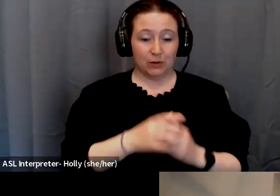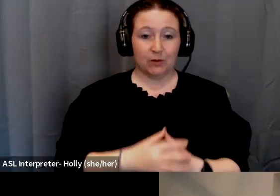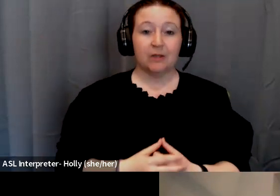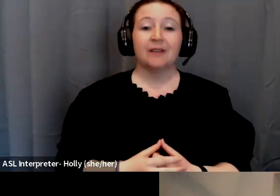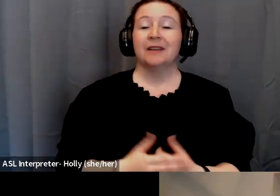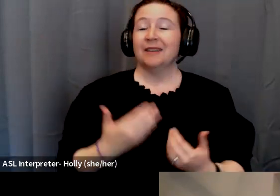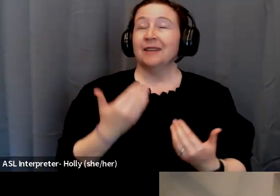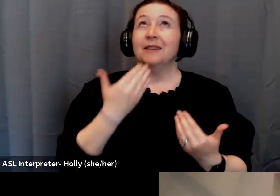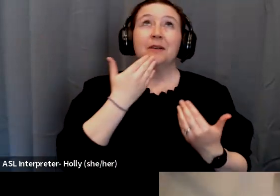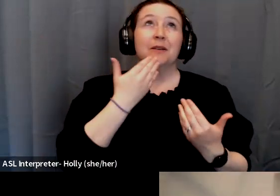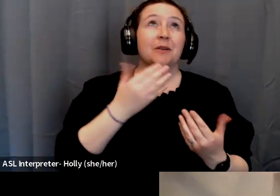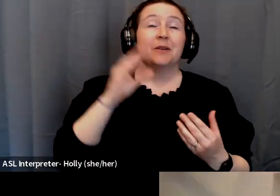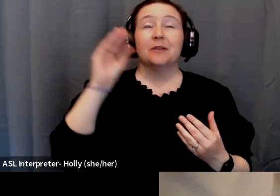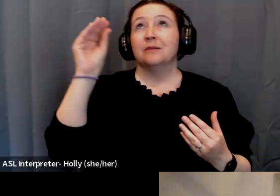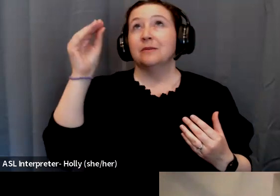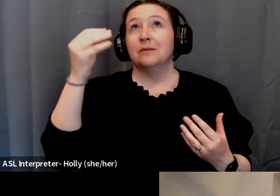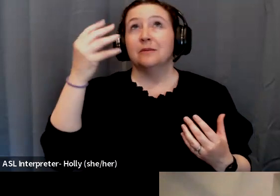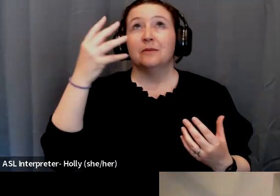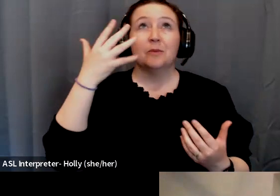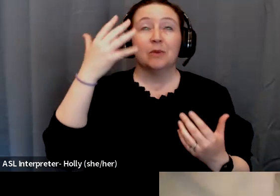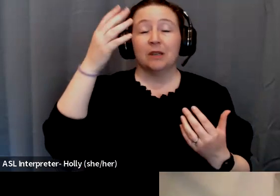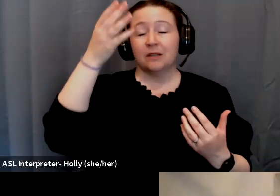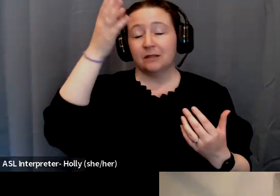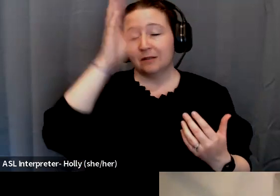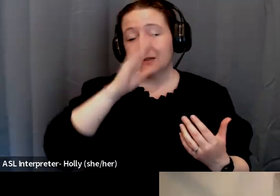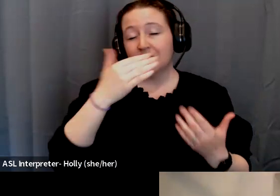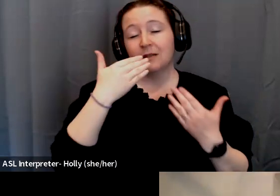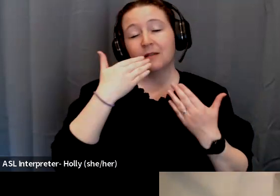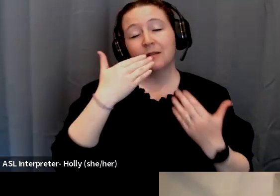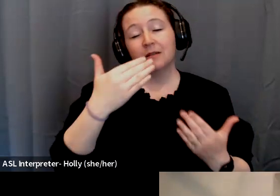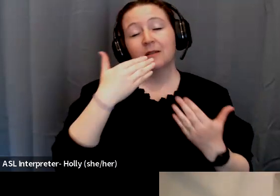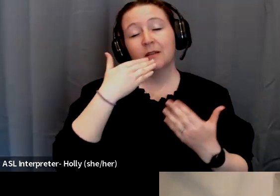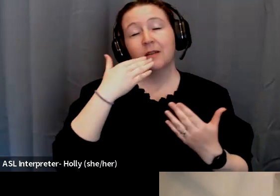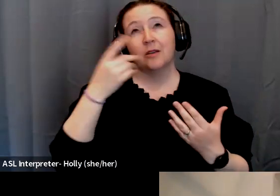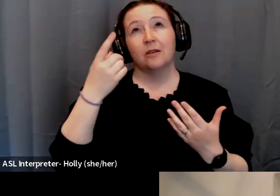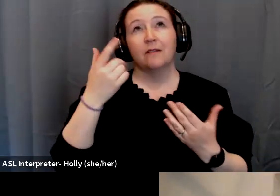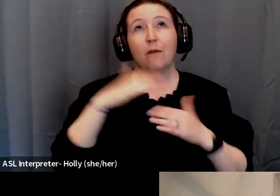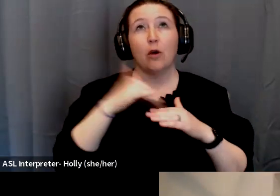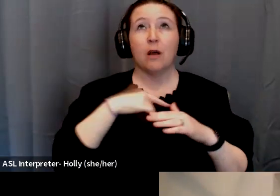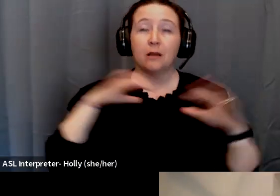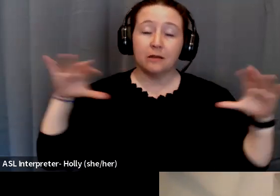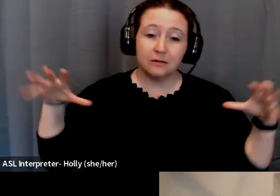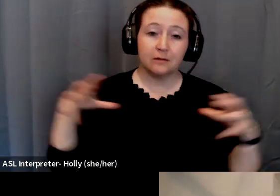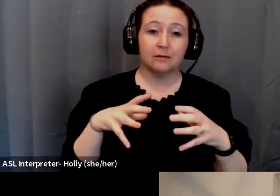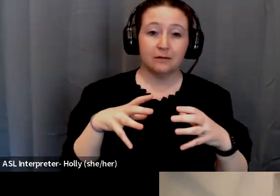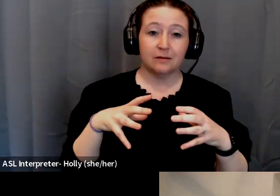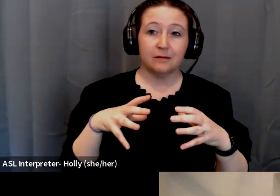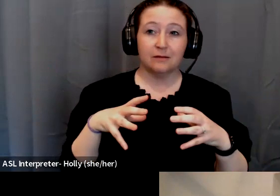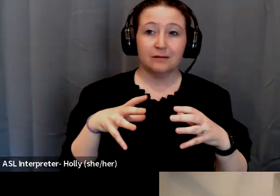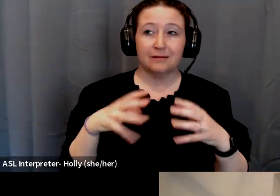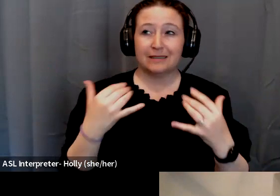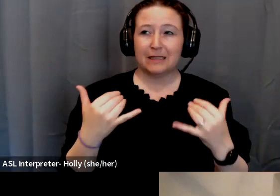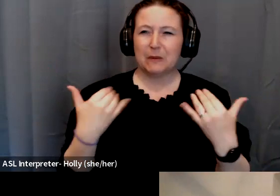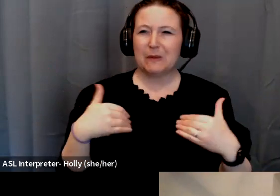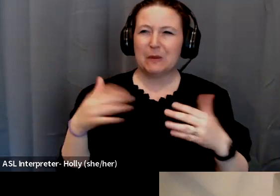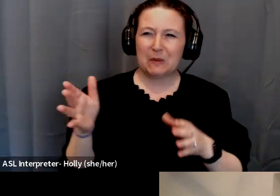Good and gracious God, we thank you for bringing us all together on this, what has become a very windy evening.